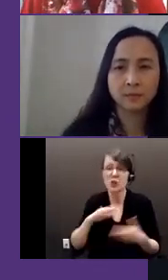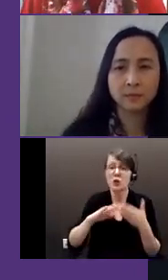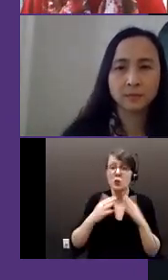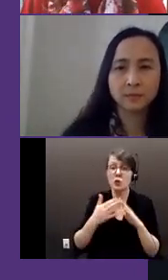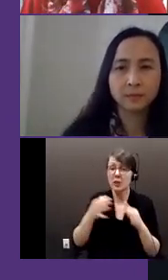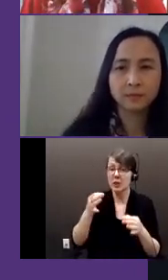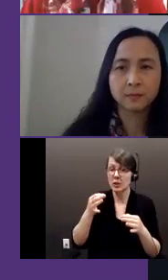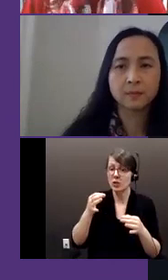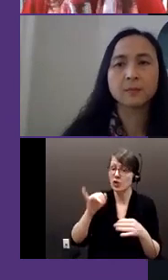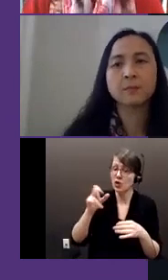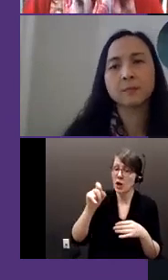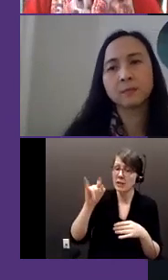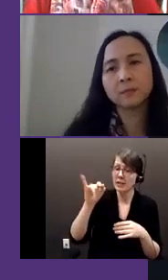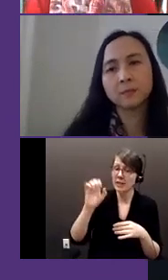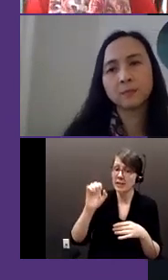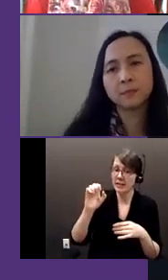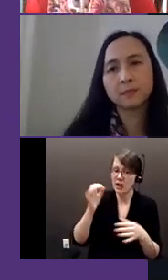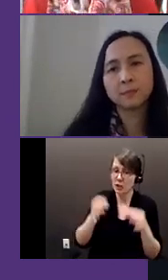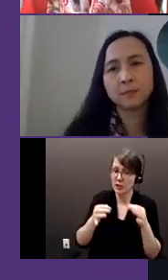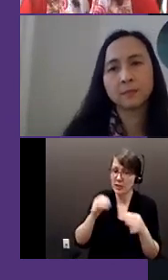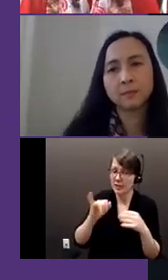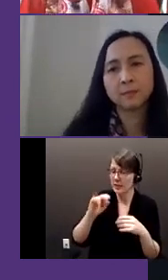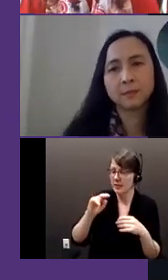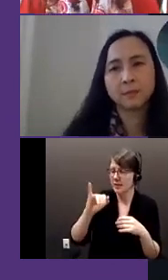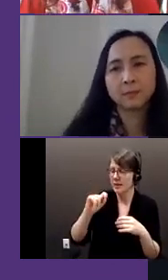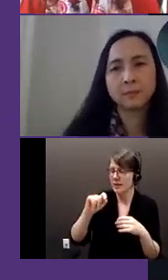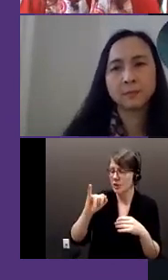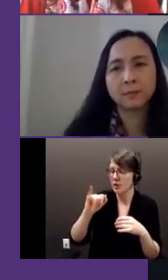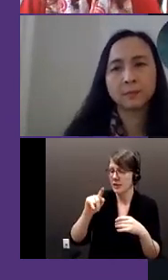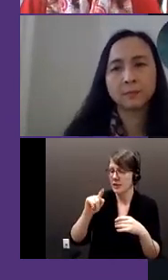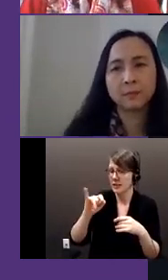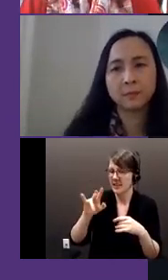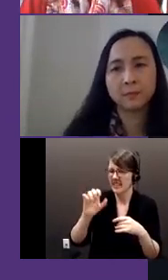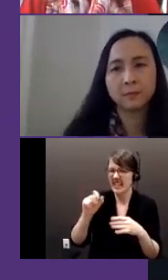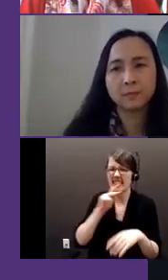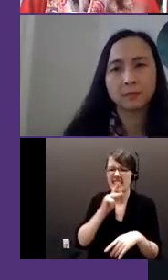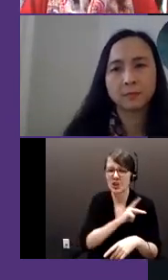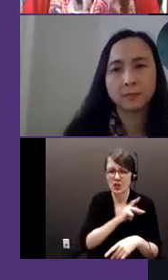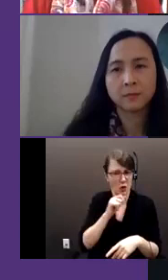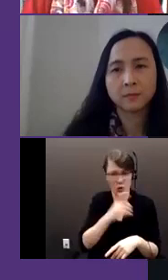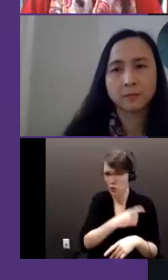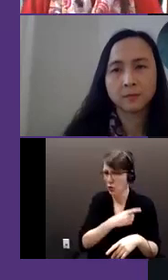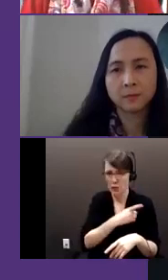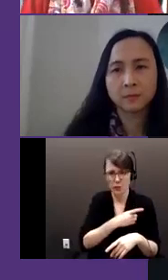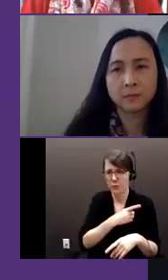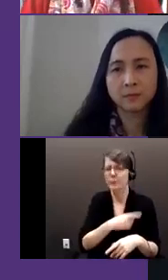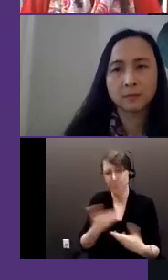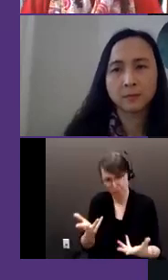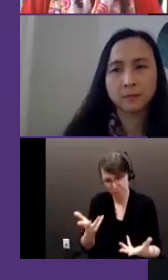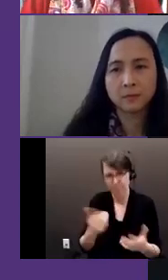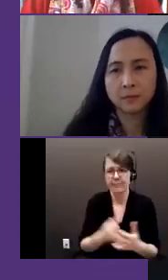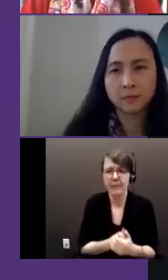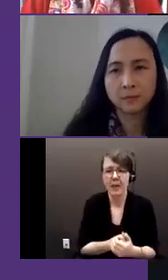in Kitchener. Okay, that's in Kitchener, so that's not here in Durham region. The other thing is that there